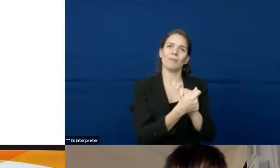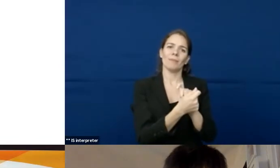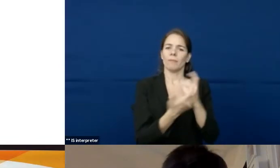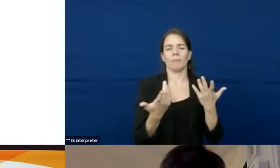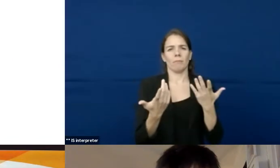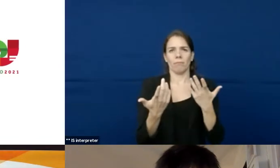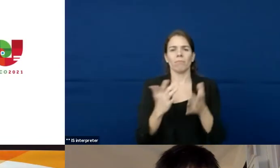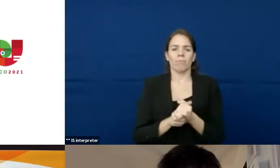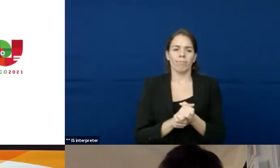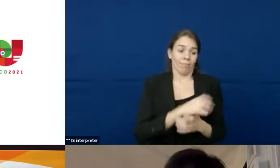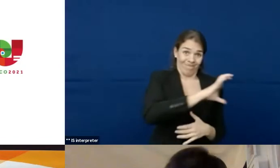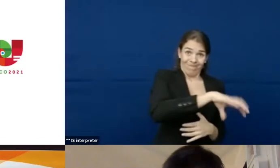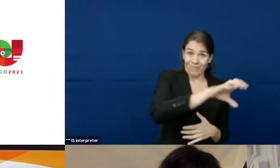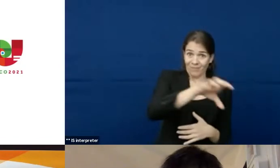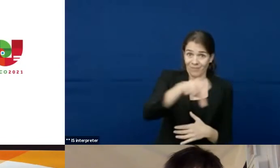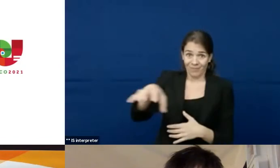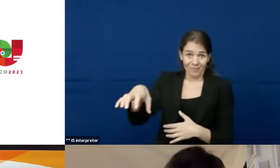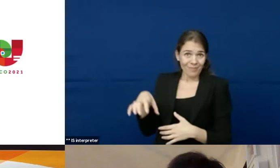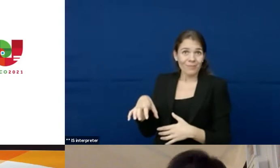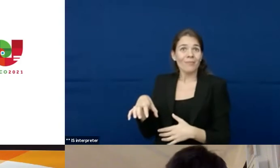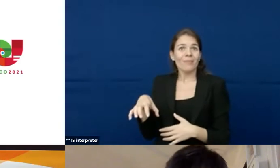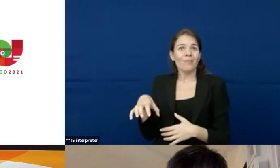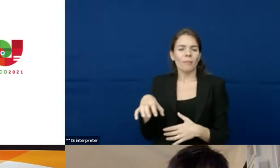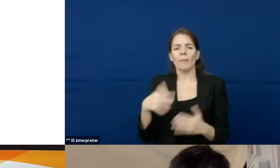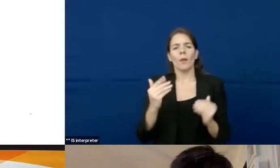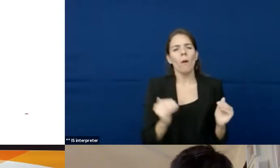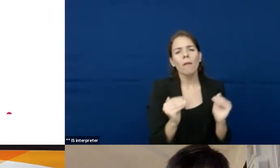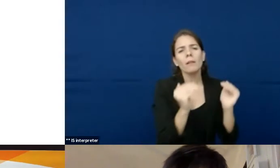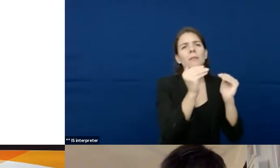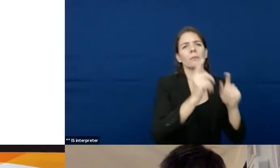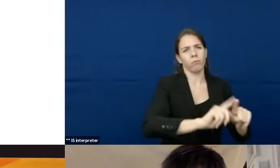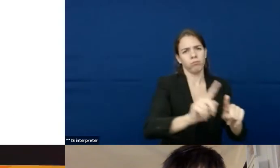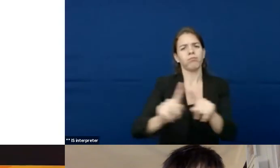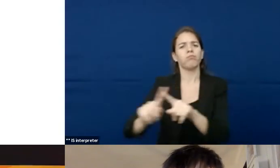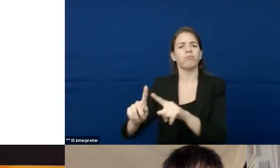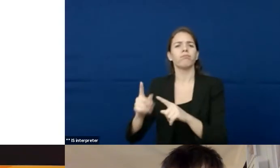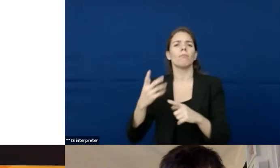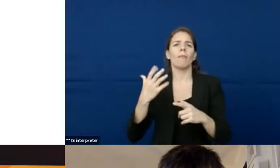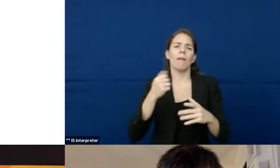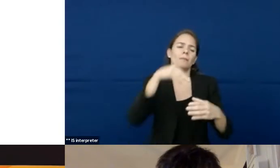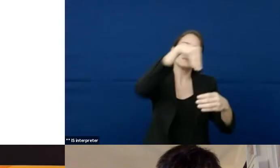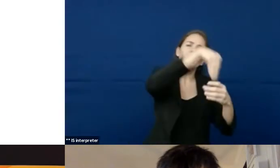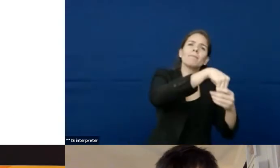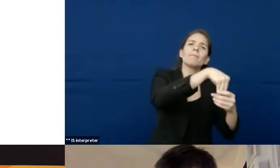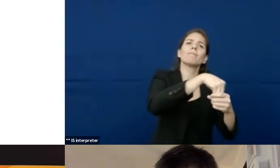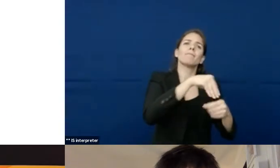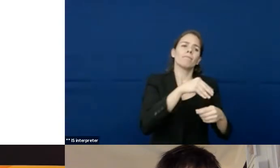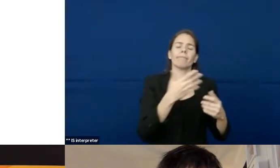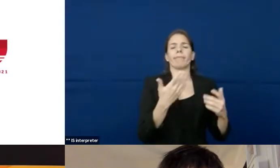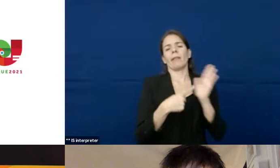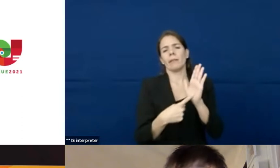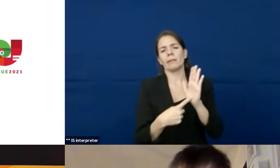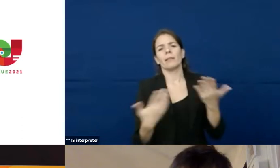But while all these conversations of course stand and they all have a very valid points and importance, however, we must not forget